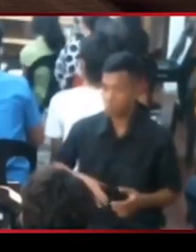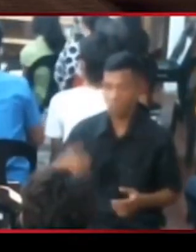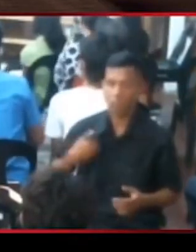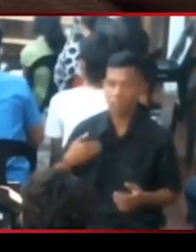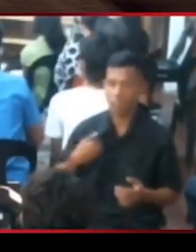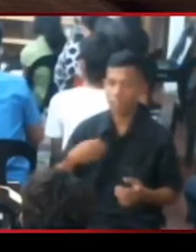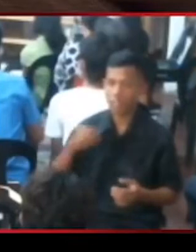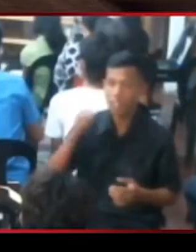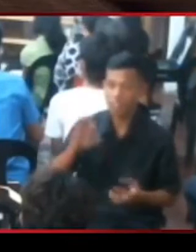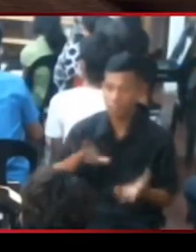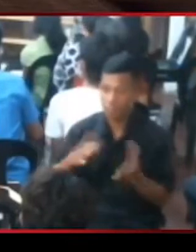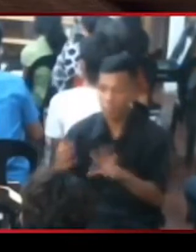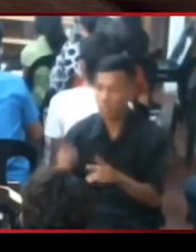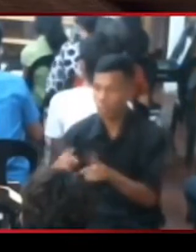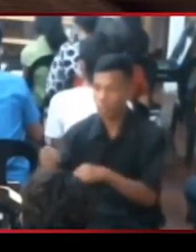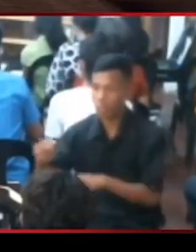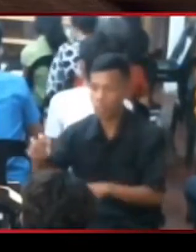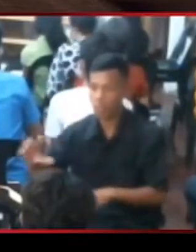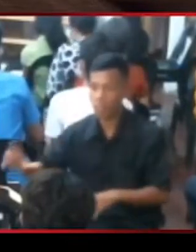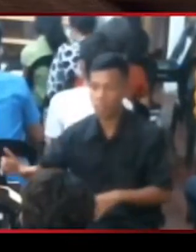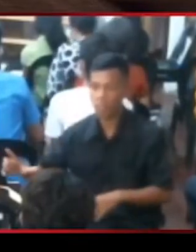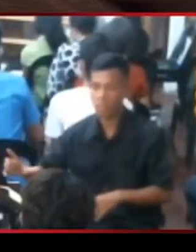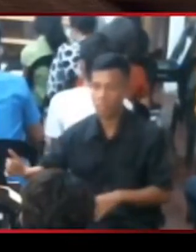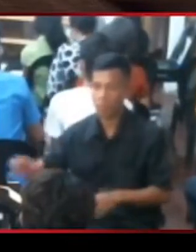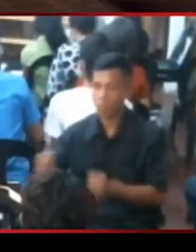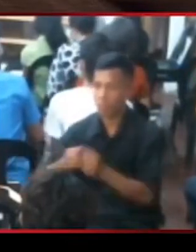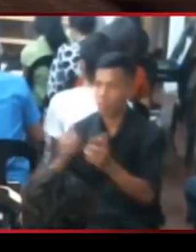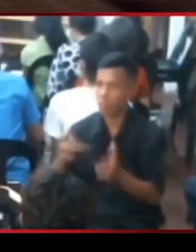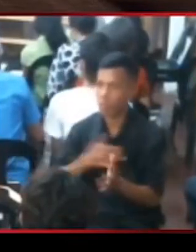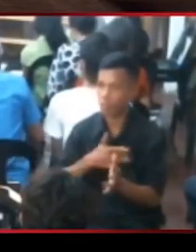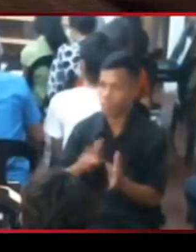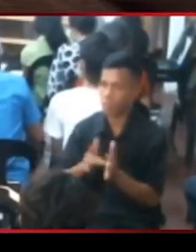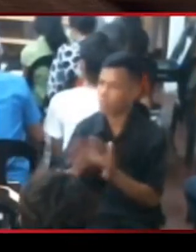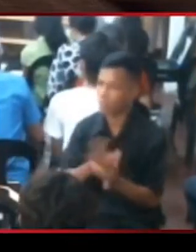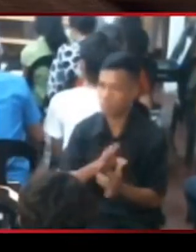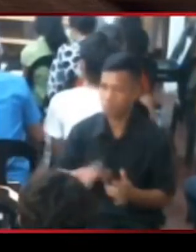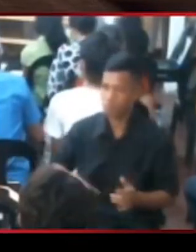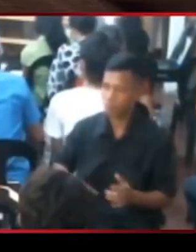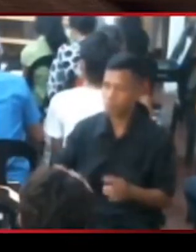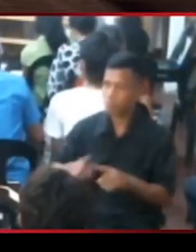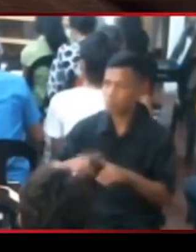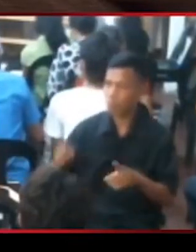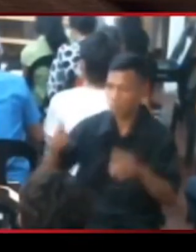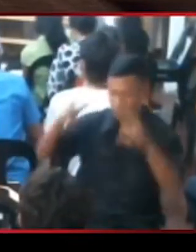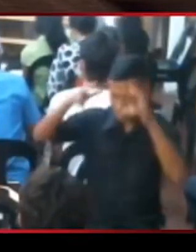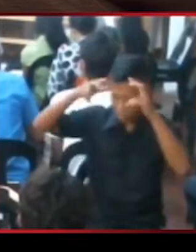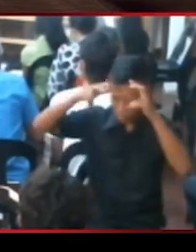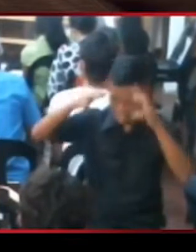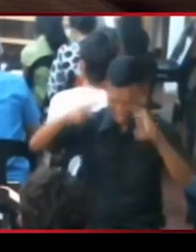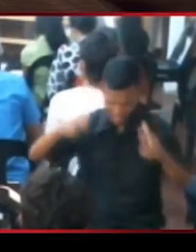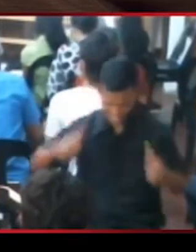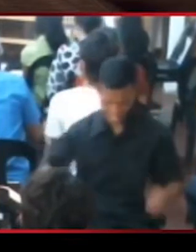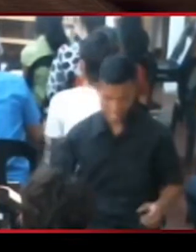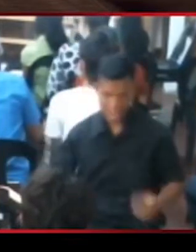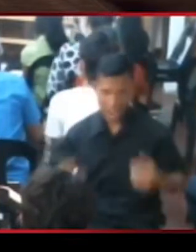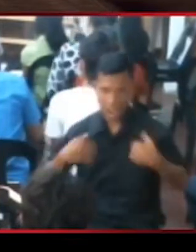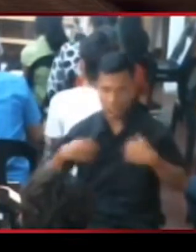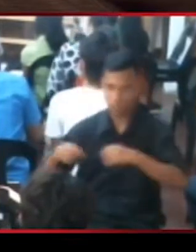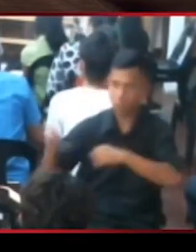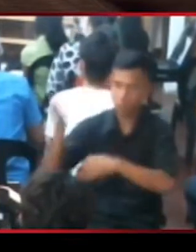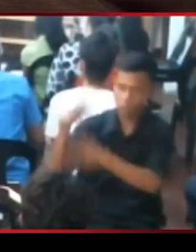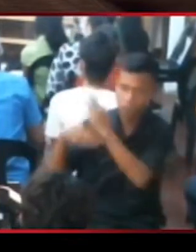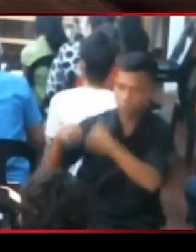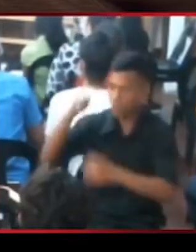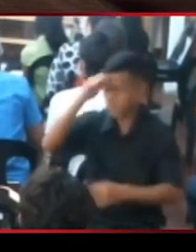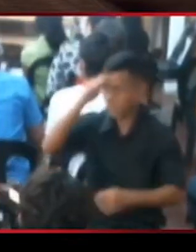But God does not tempt anyone. The devil does. He did it with Adam and Eve, and look where we are right